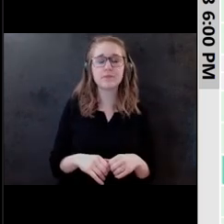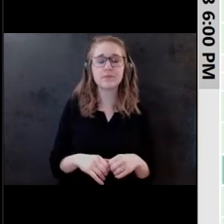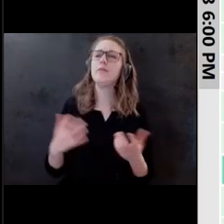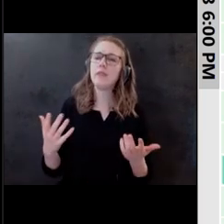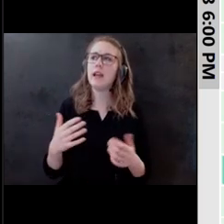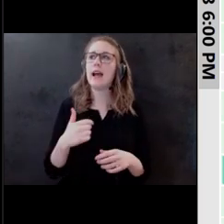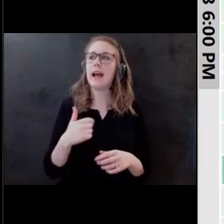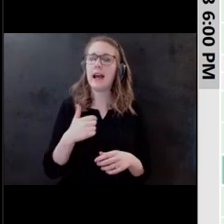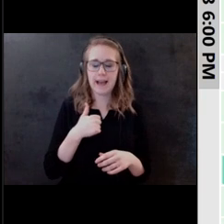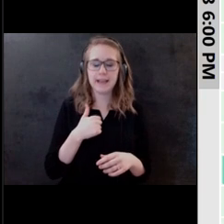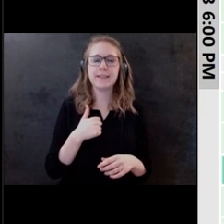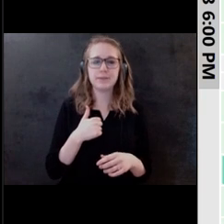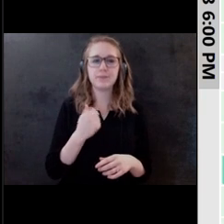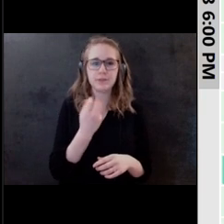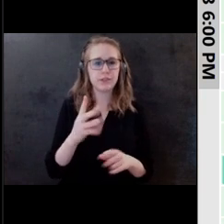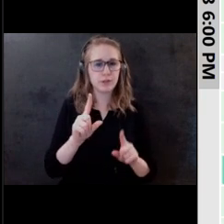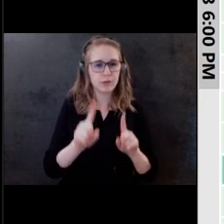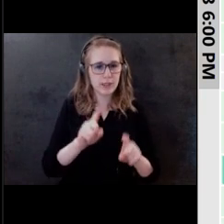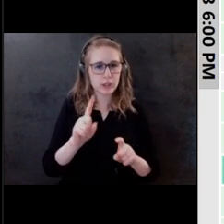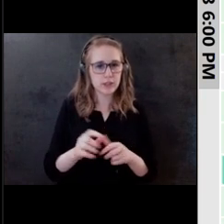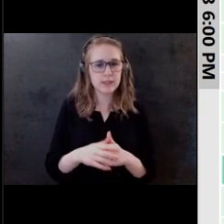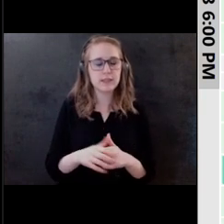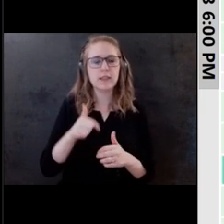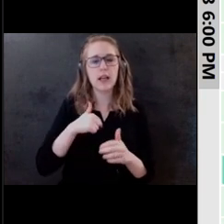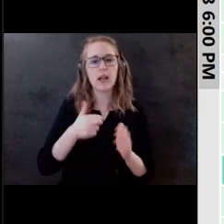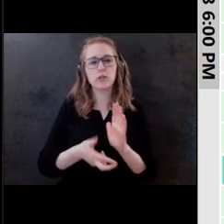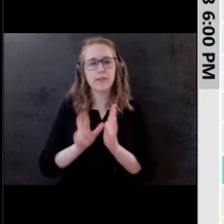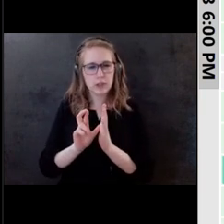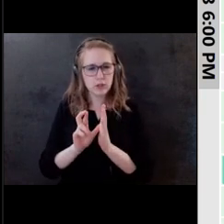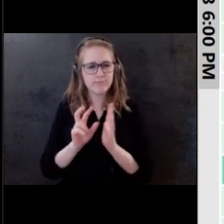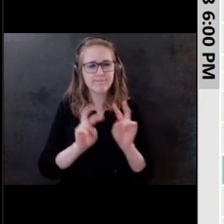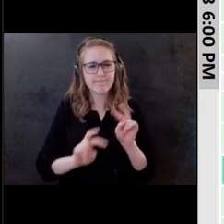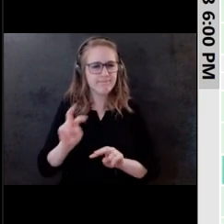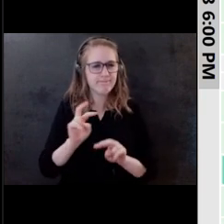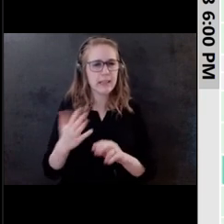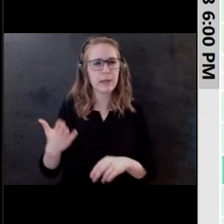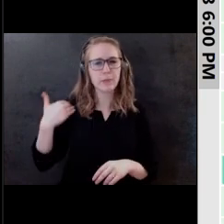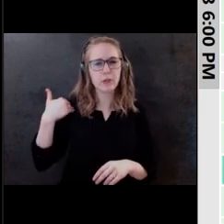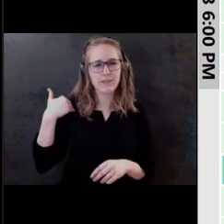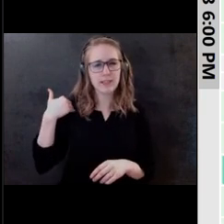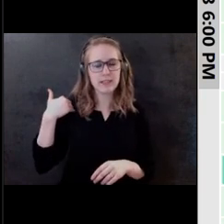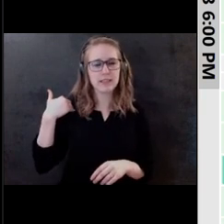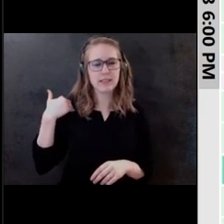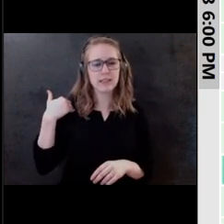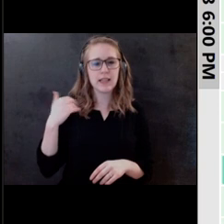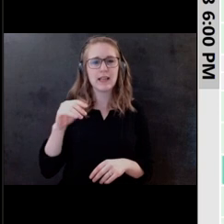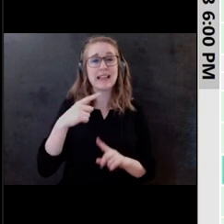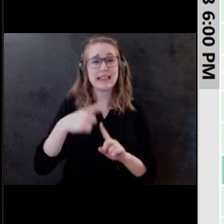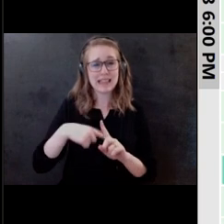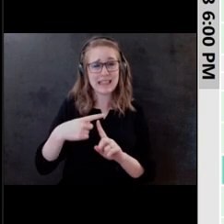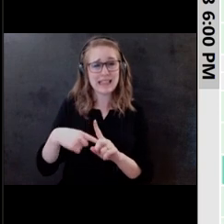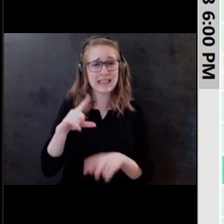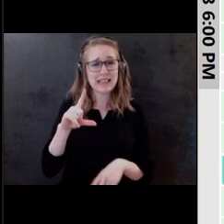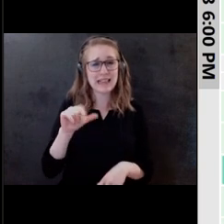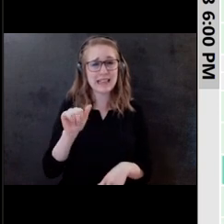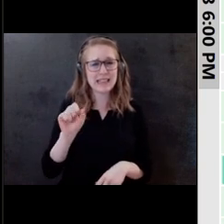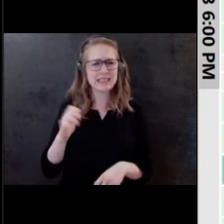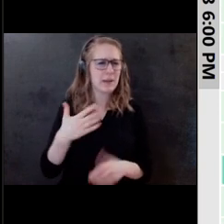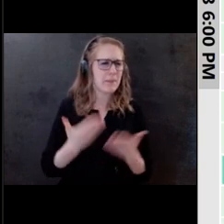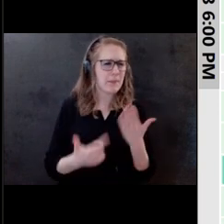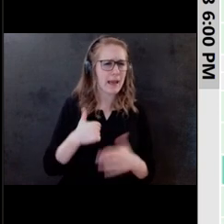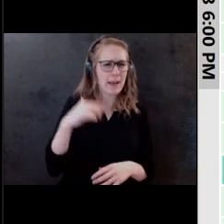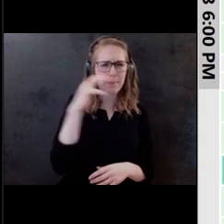I do have a couple of questions. I was reviewing the previous lease, and I'm missing it, but I